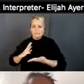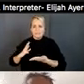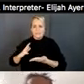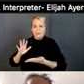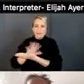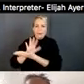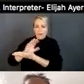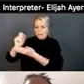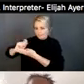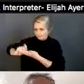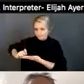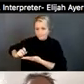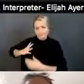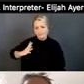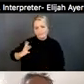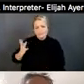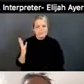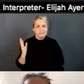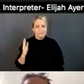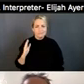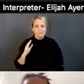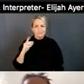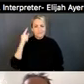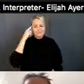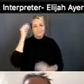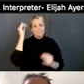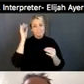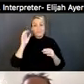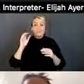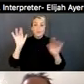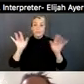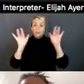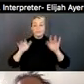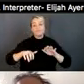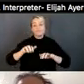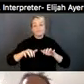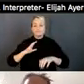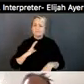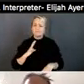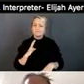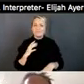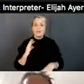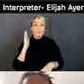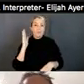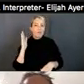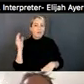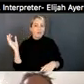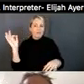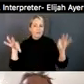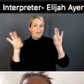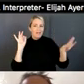piece of paper or just in your own mind or on your computer or wherever. And we'll do something with them all together in a moment.